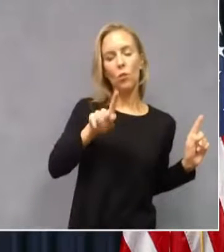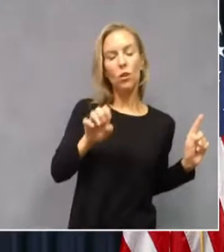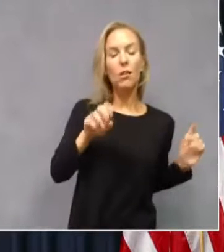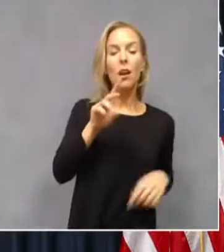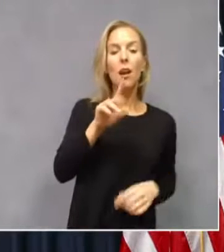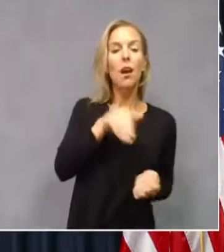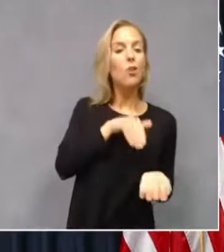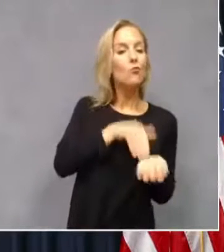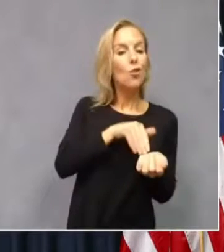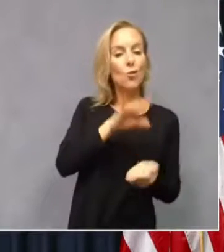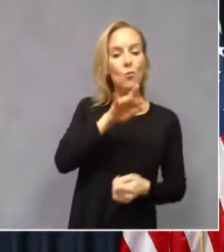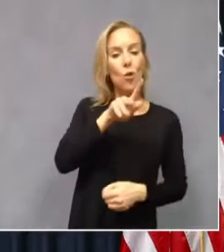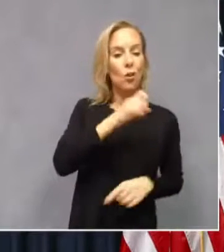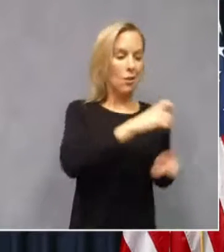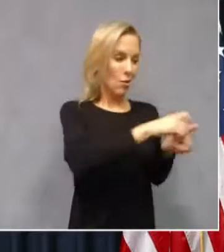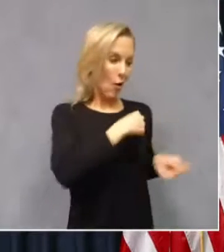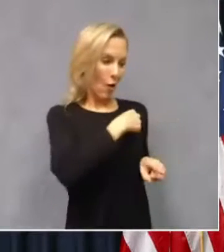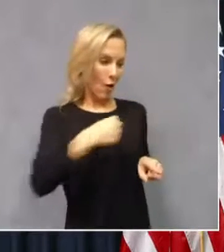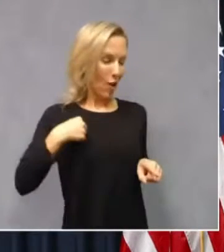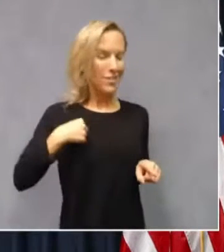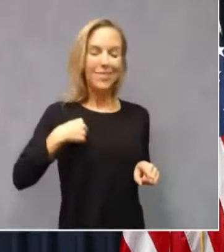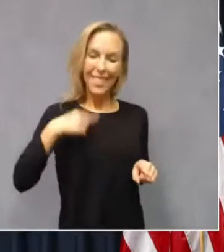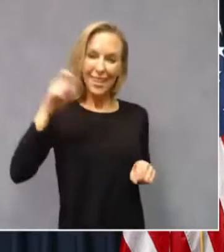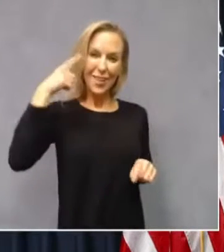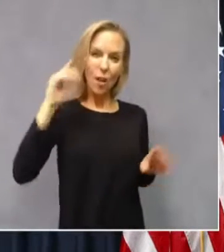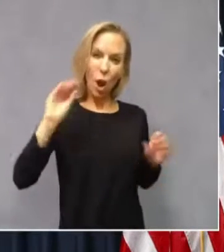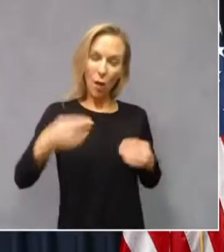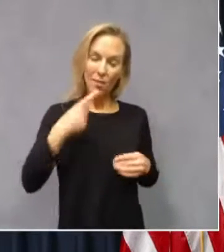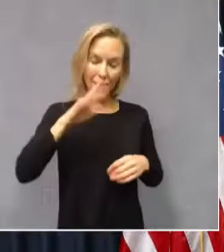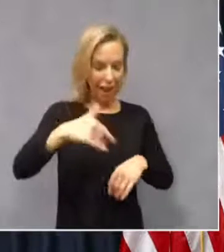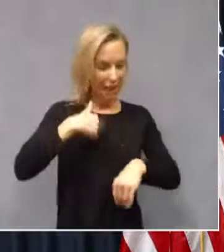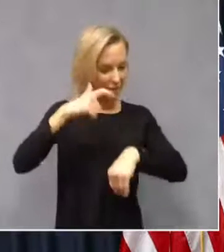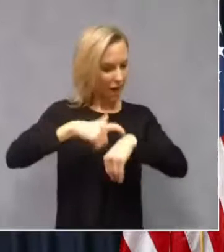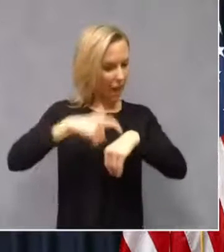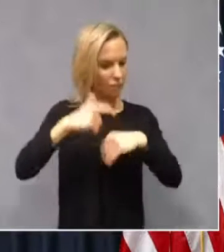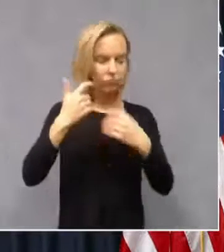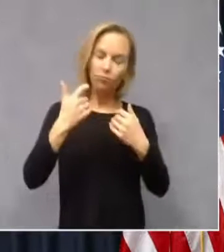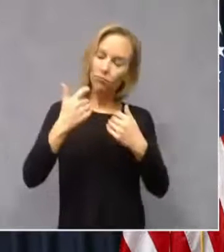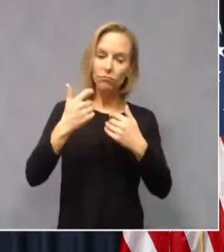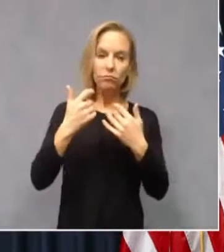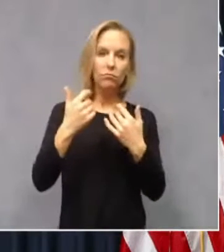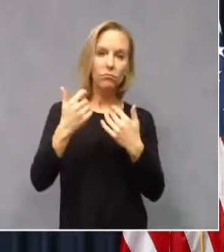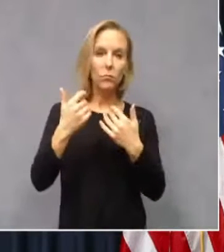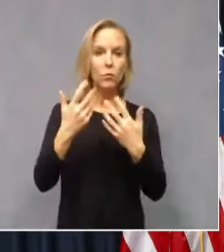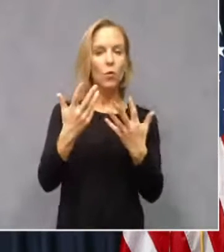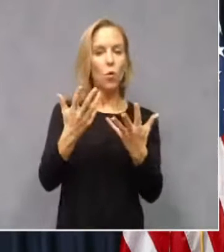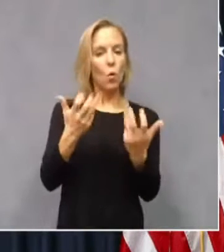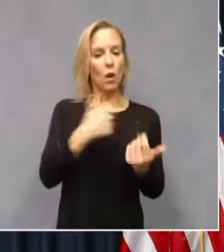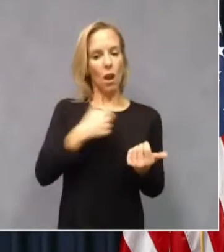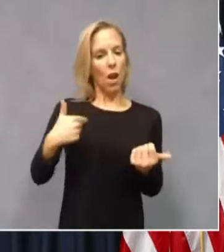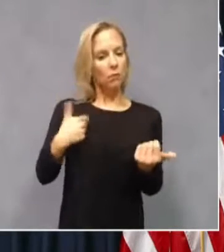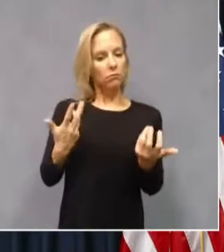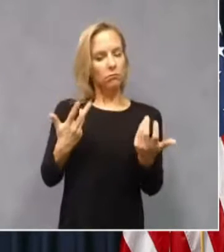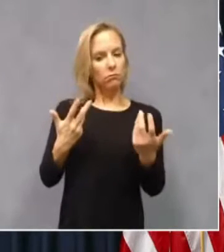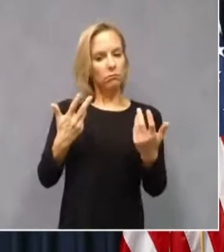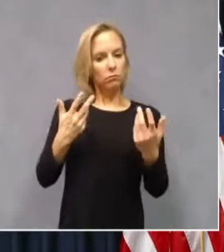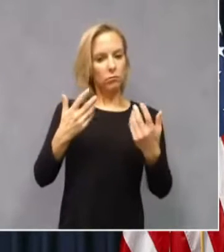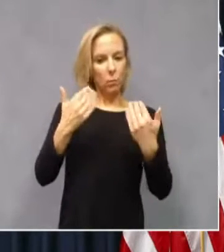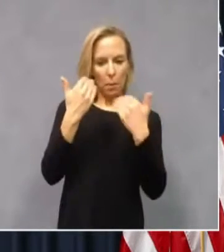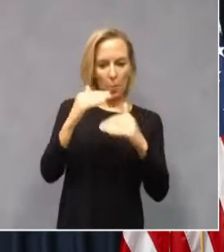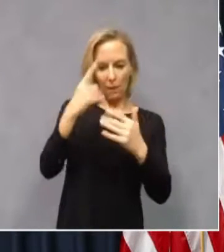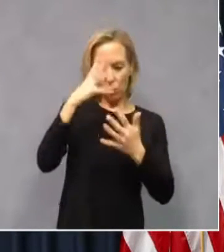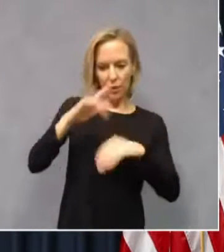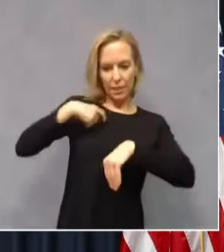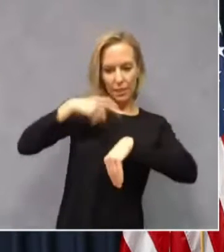called us in the governor's office coming in and said, we have this amount of time. What would you like for us to do? And so we offered the